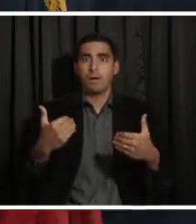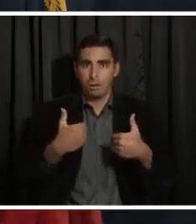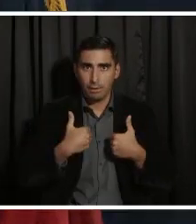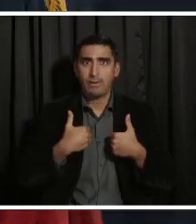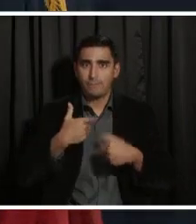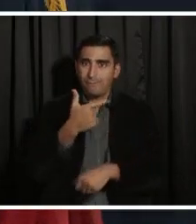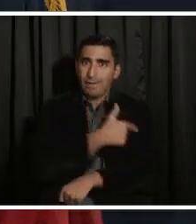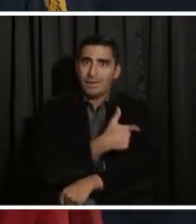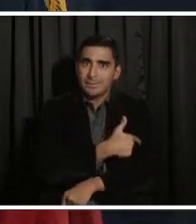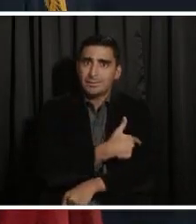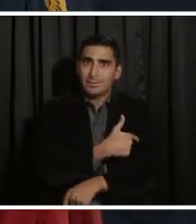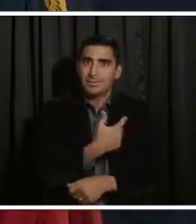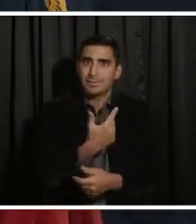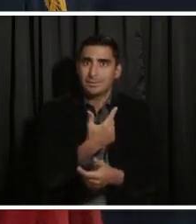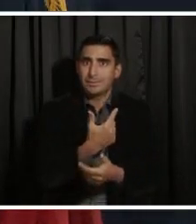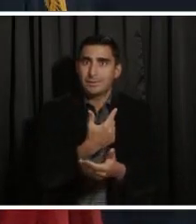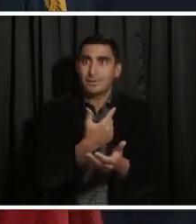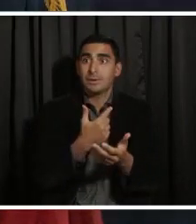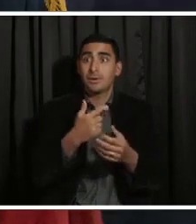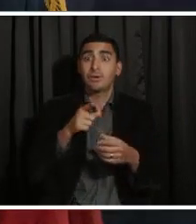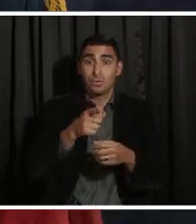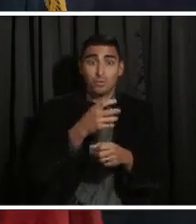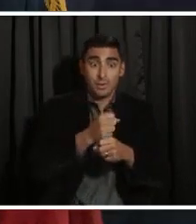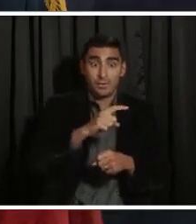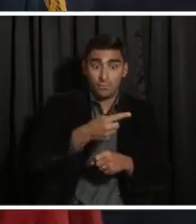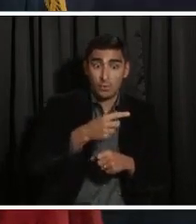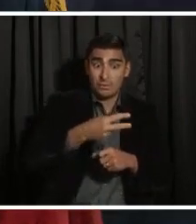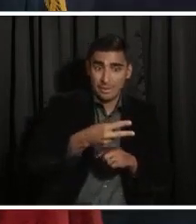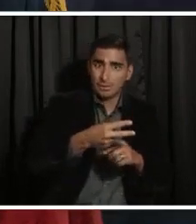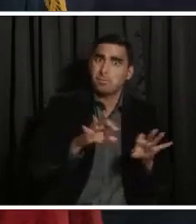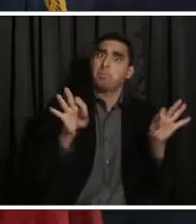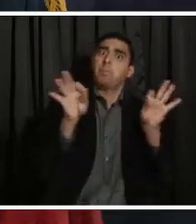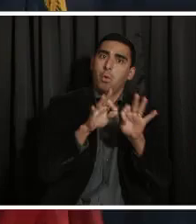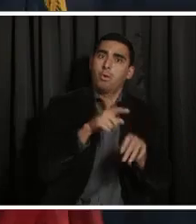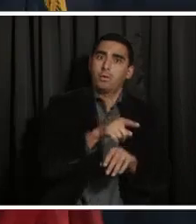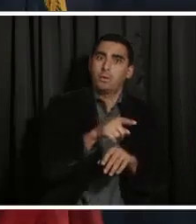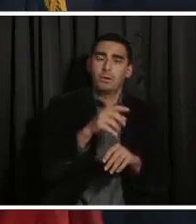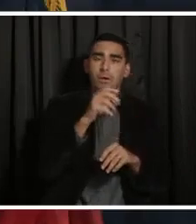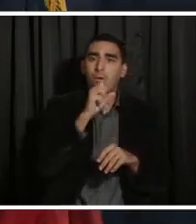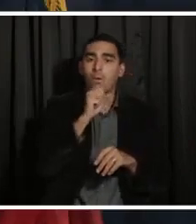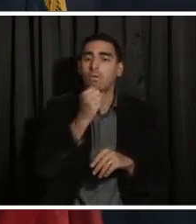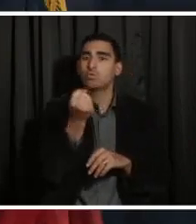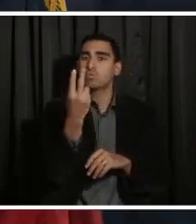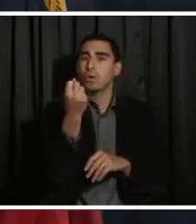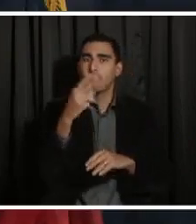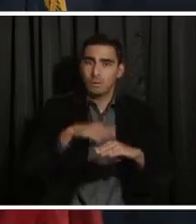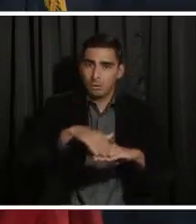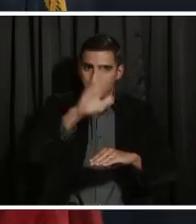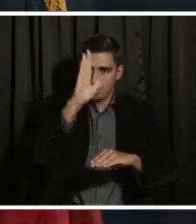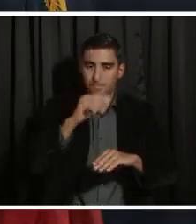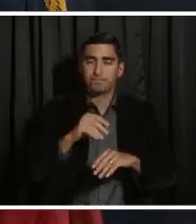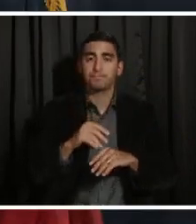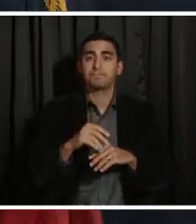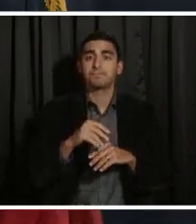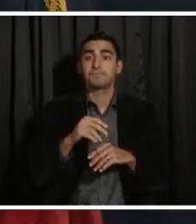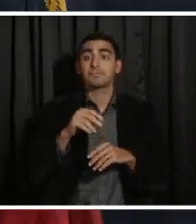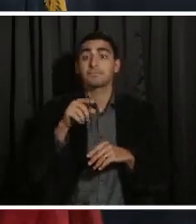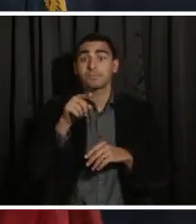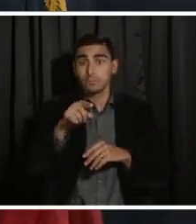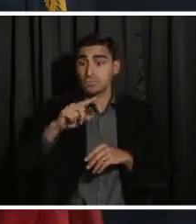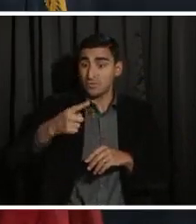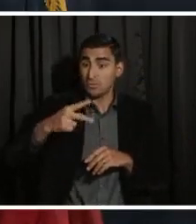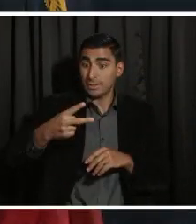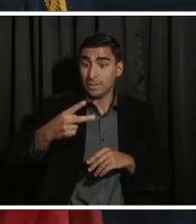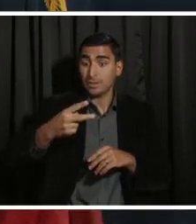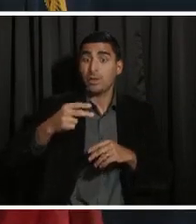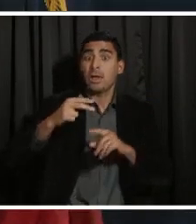Getting vaccinated, the first and second dose, first and foremost, everybody 12 and up. Getting the booster, especially if you're in your